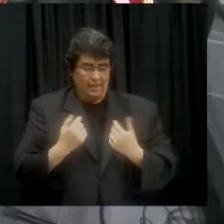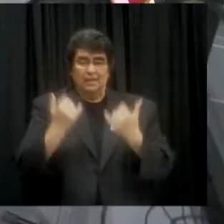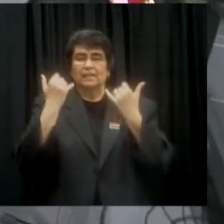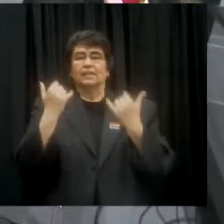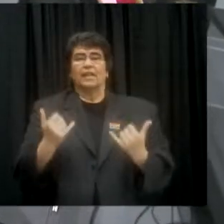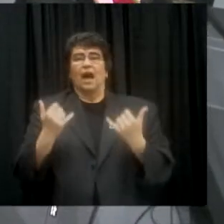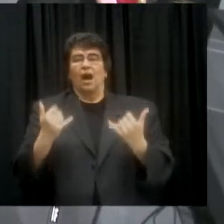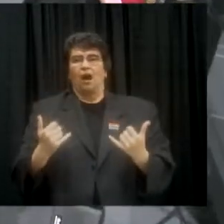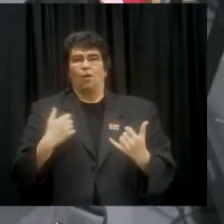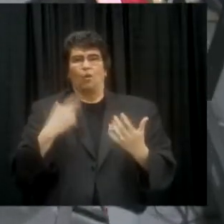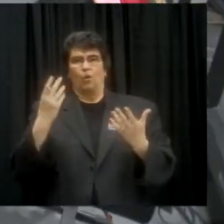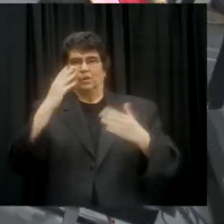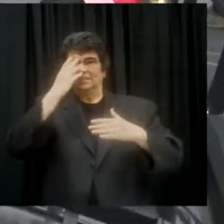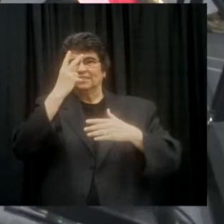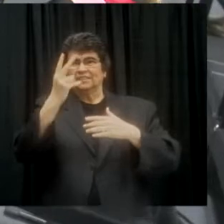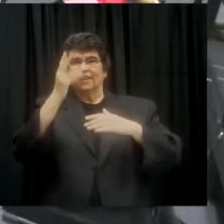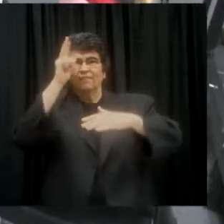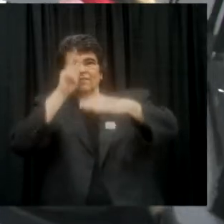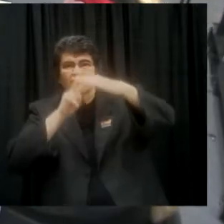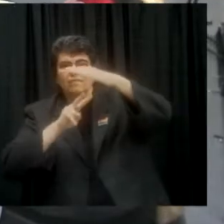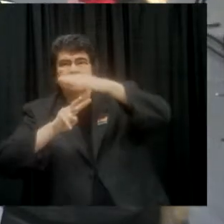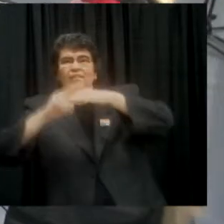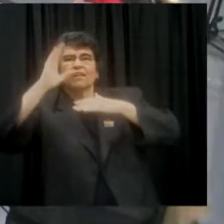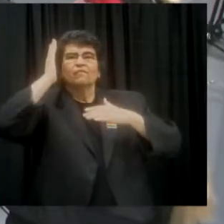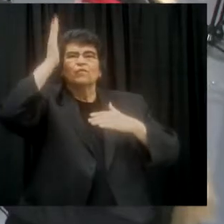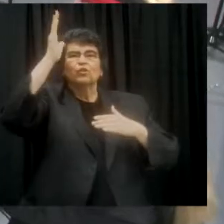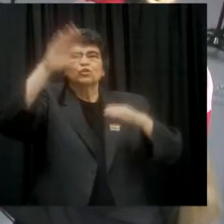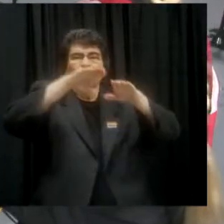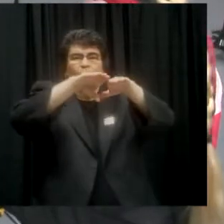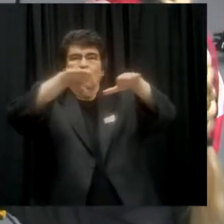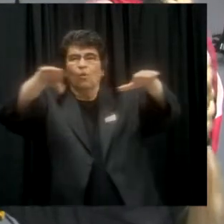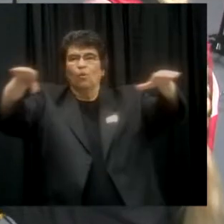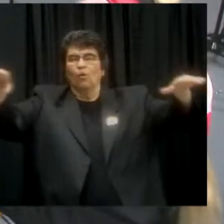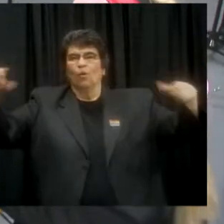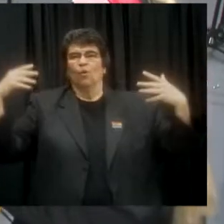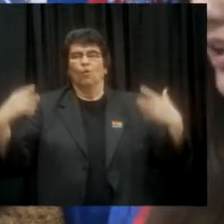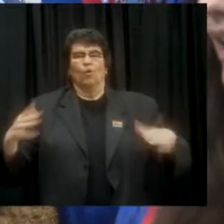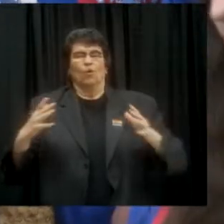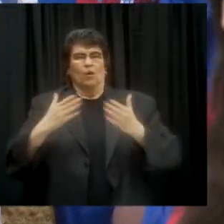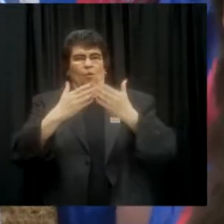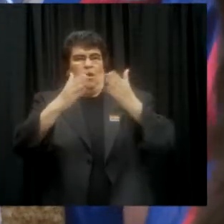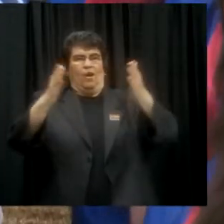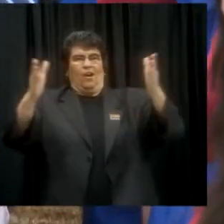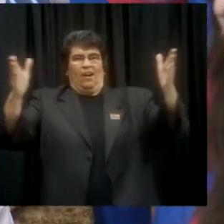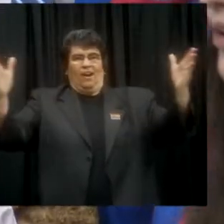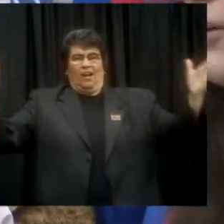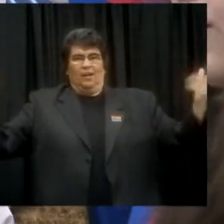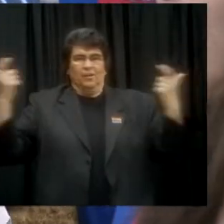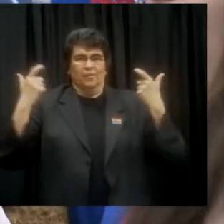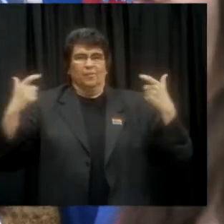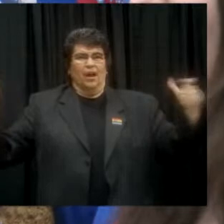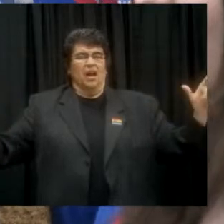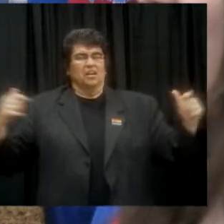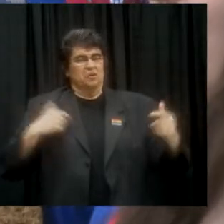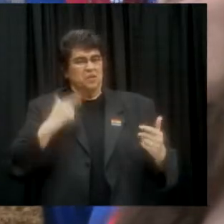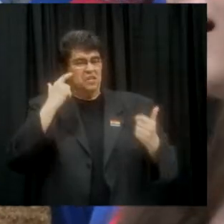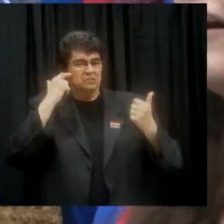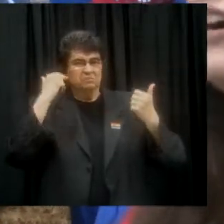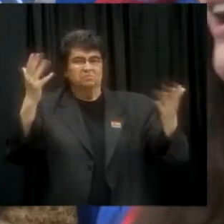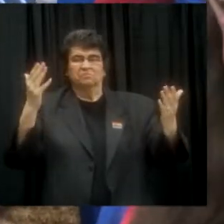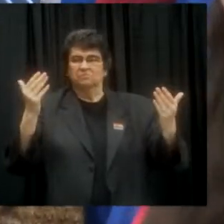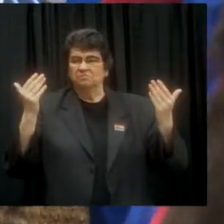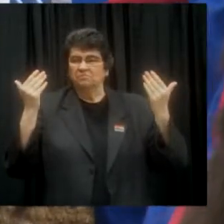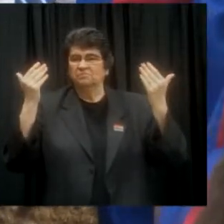the horizon holds so much more. And it's do or die. Yeah, it's do or